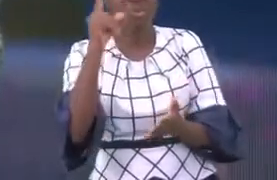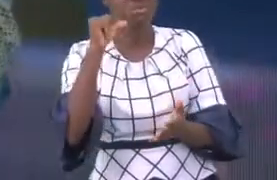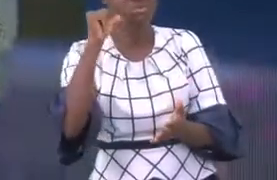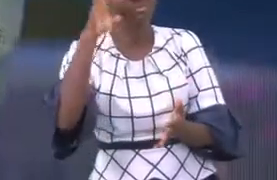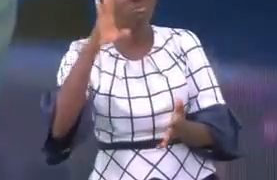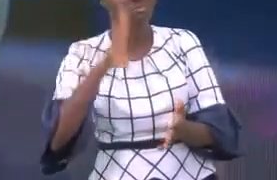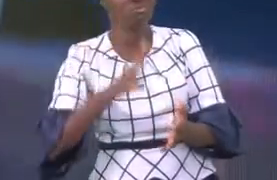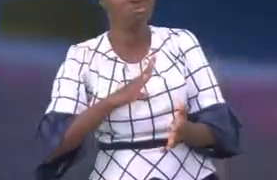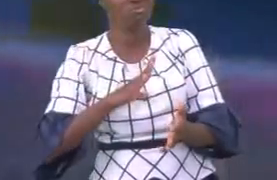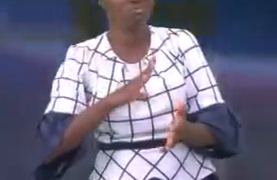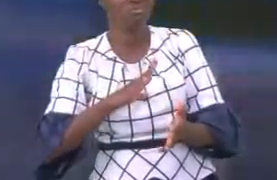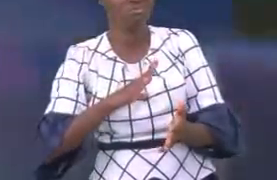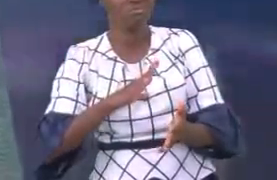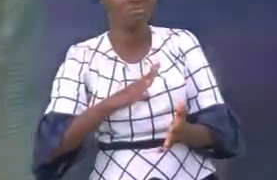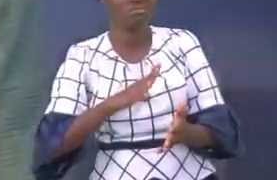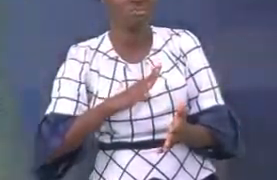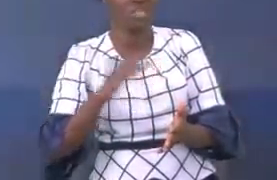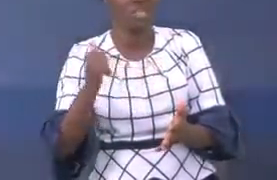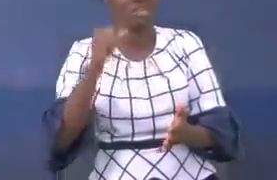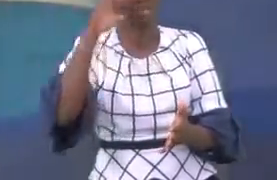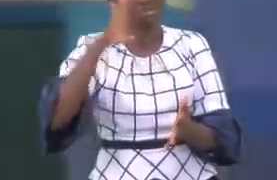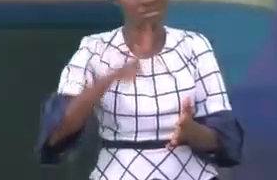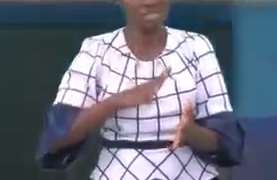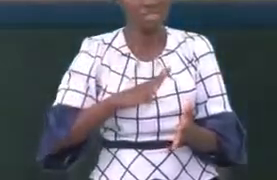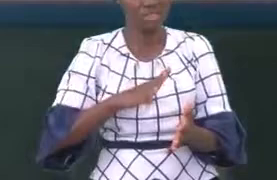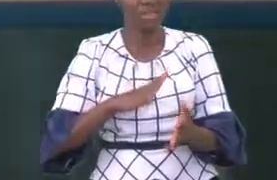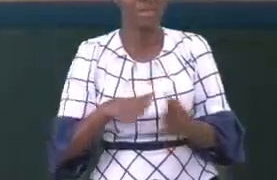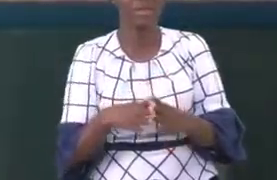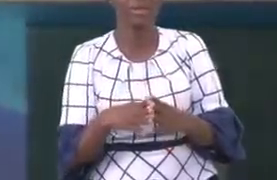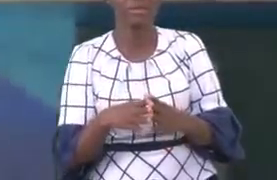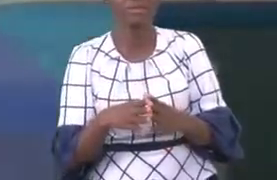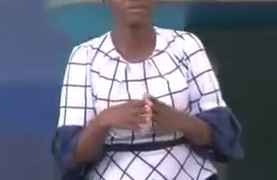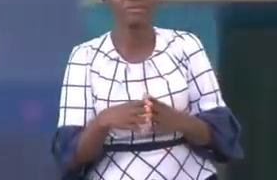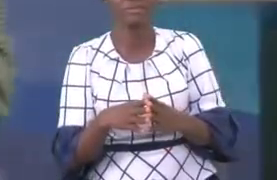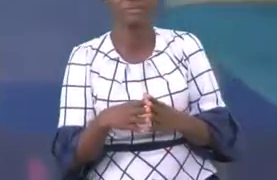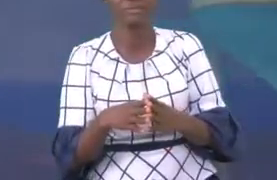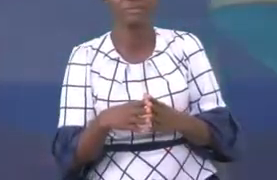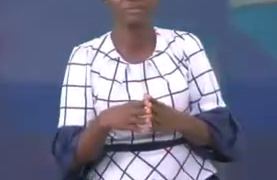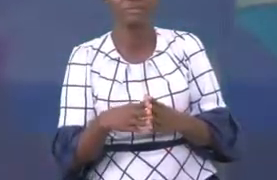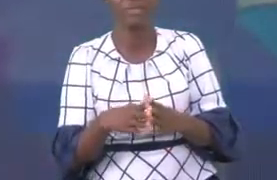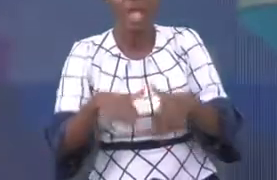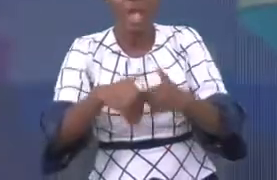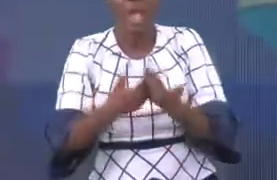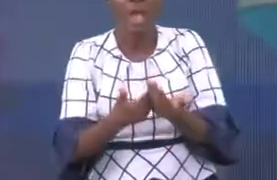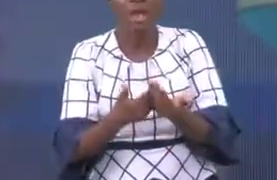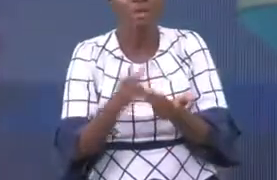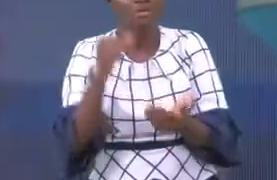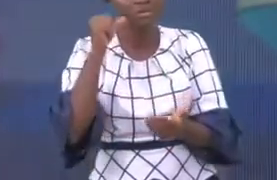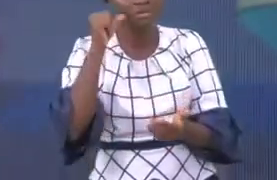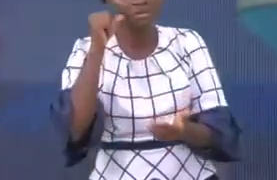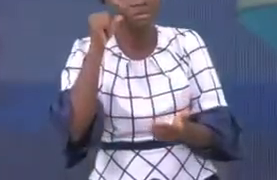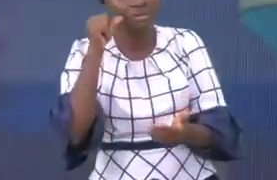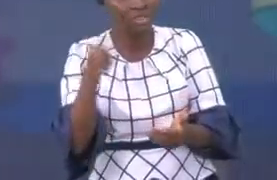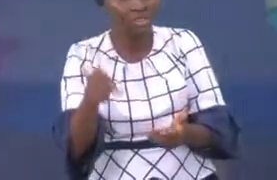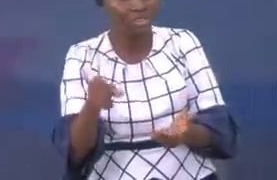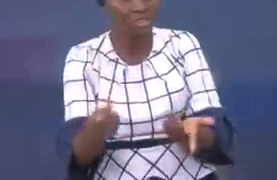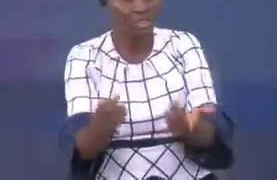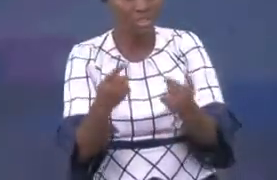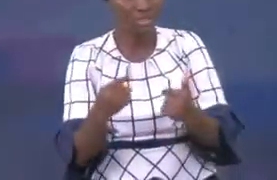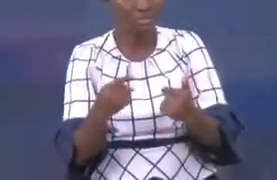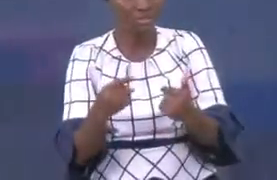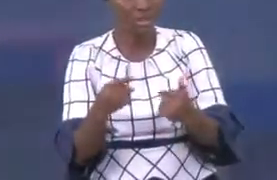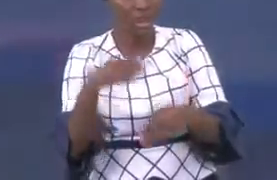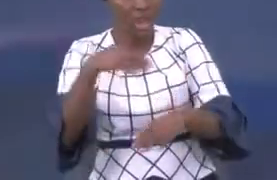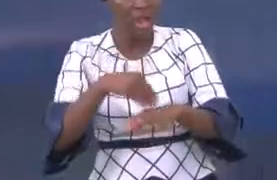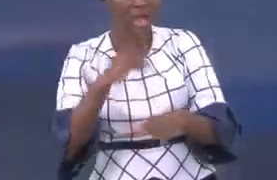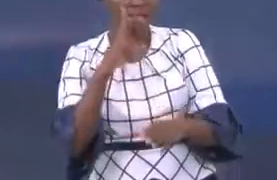Rebecca, how she came at her own time of opportunity and